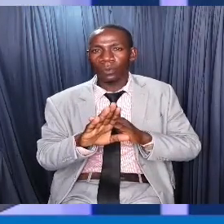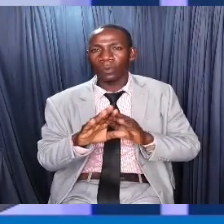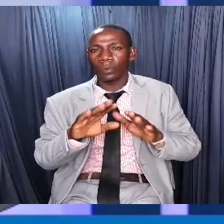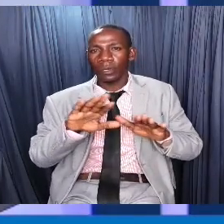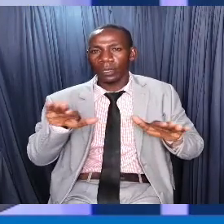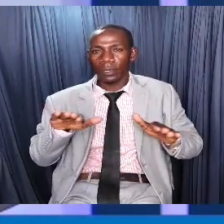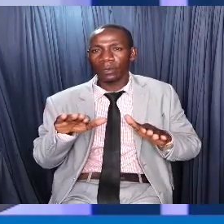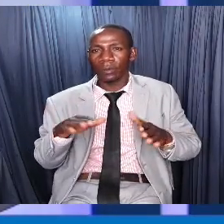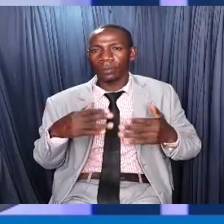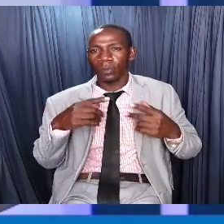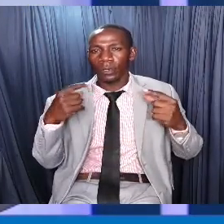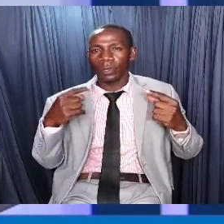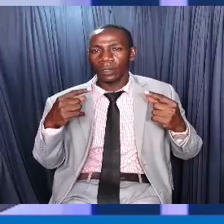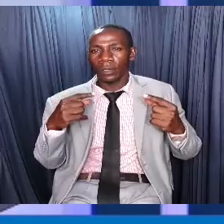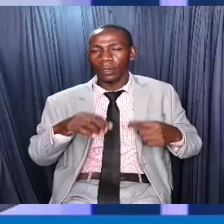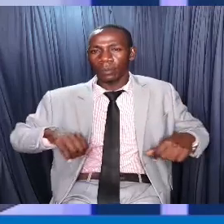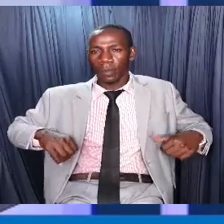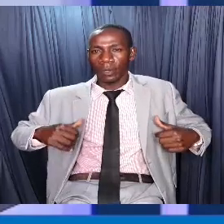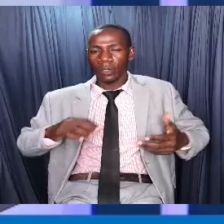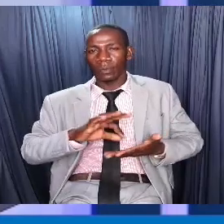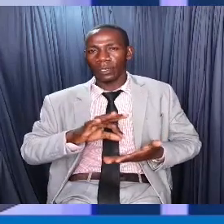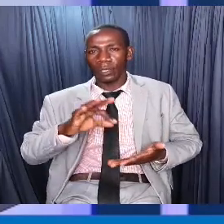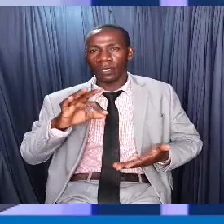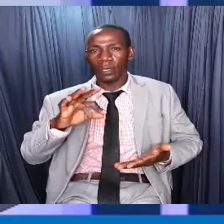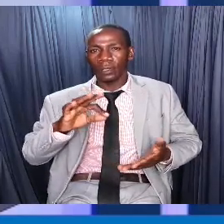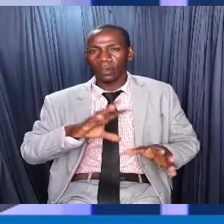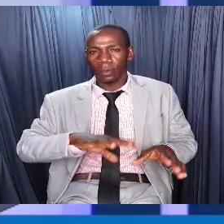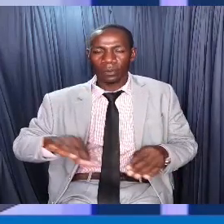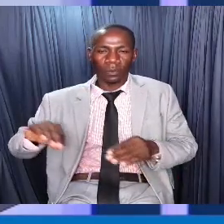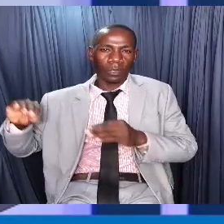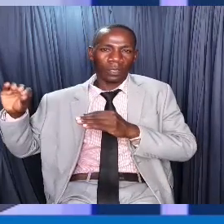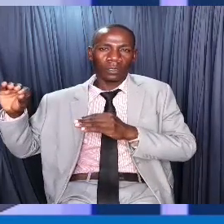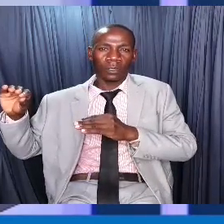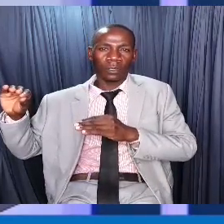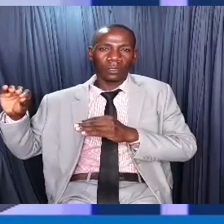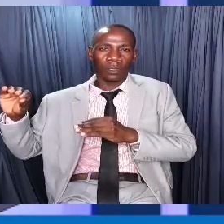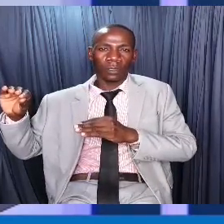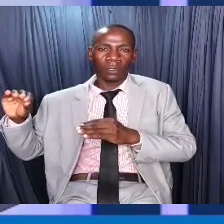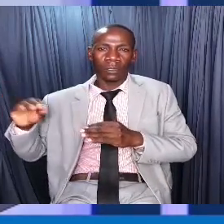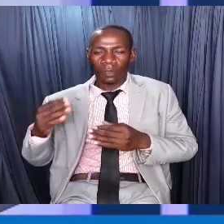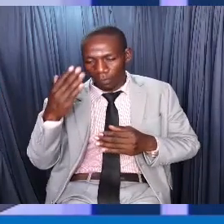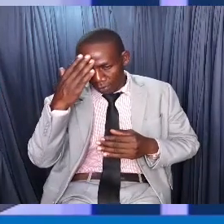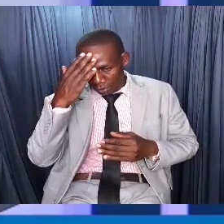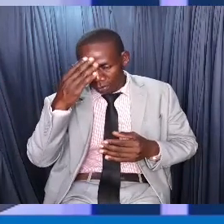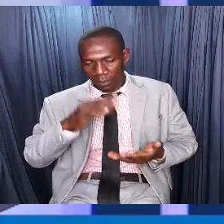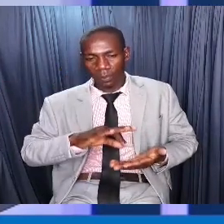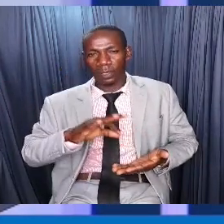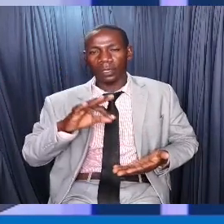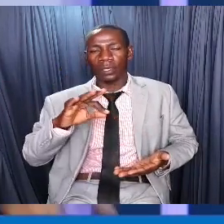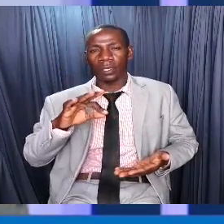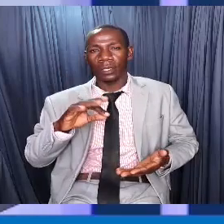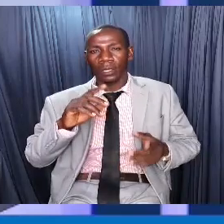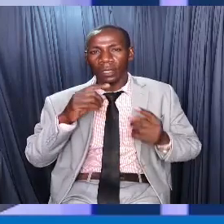to the places where the apostles were. Roho ya kiburi. The spirit of pride imeondoka. Has gone away. He has been given the humility.